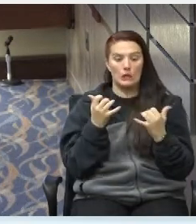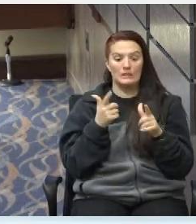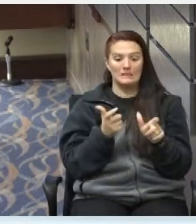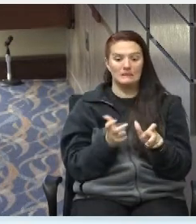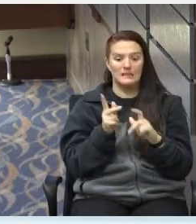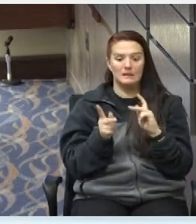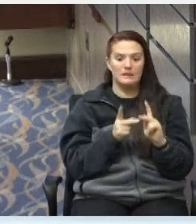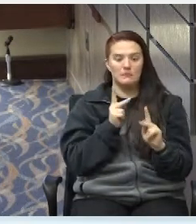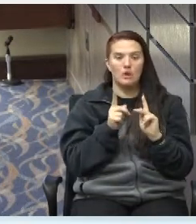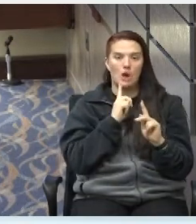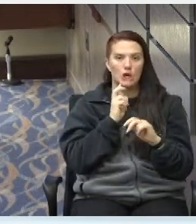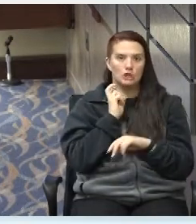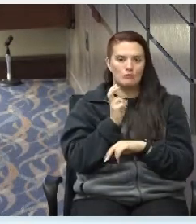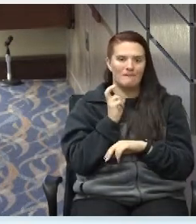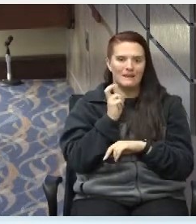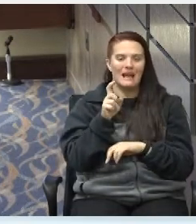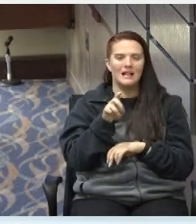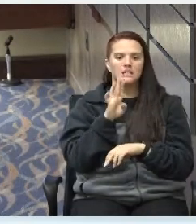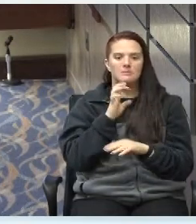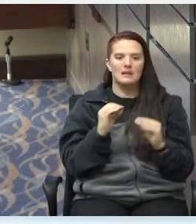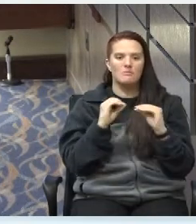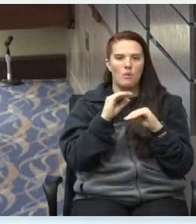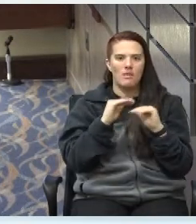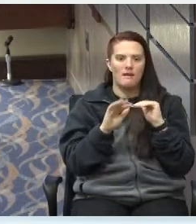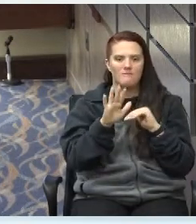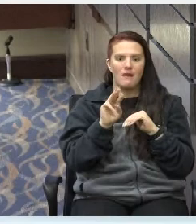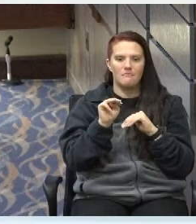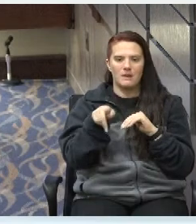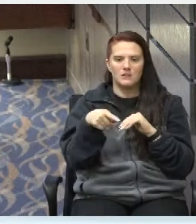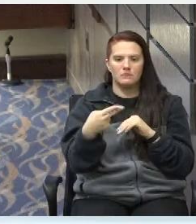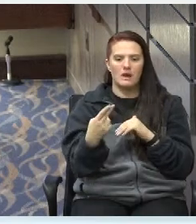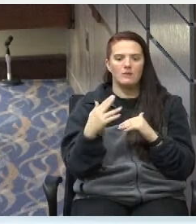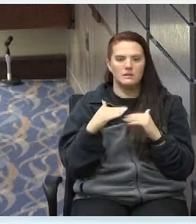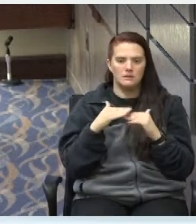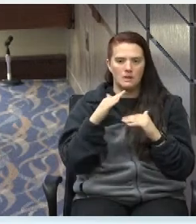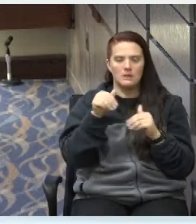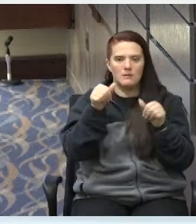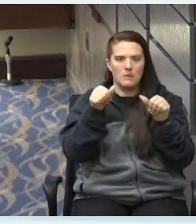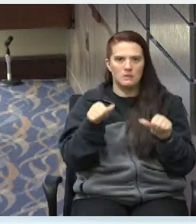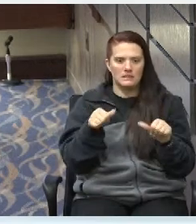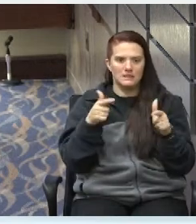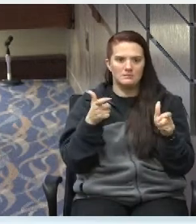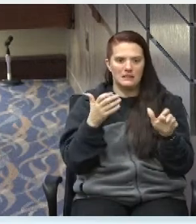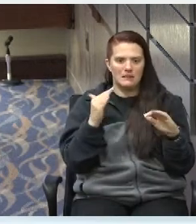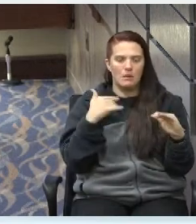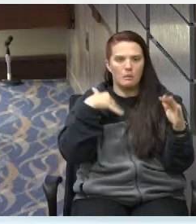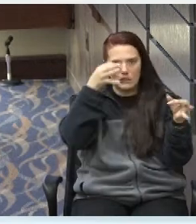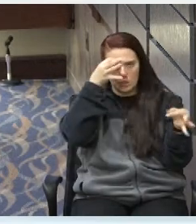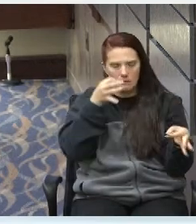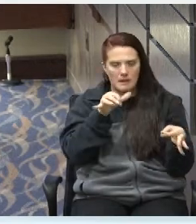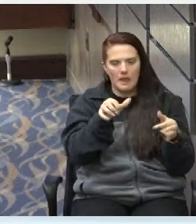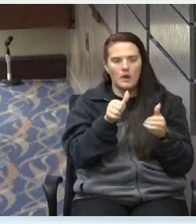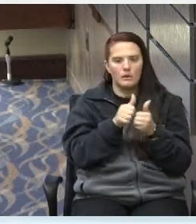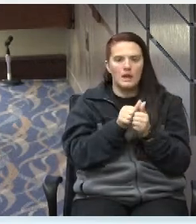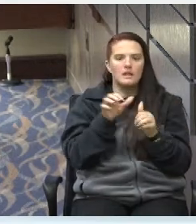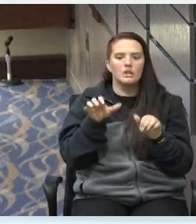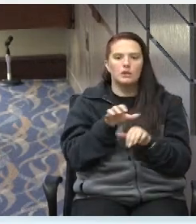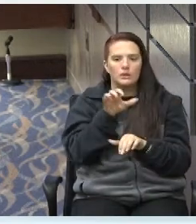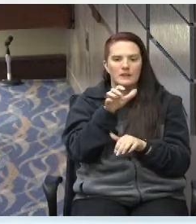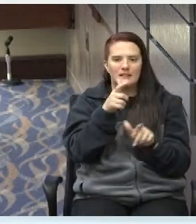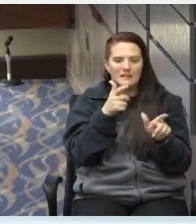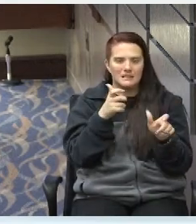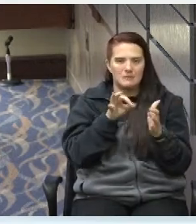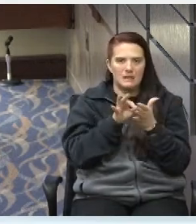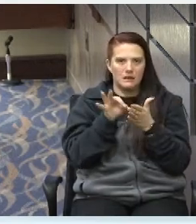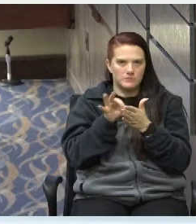people are traveling at has to be more than 5 miles per hour above the posted speed limit. And we determine that by doing speed